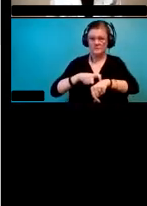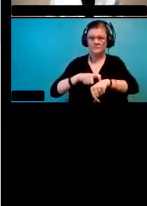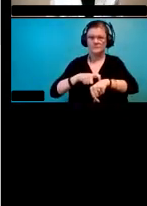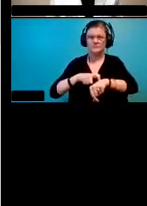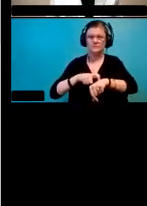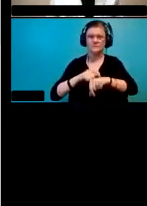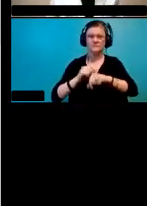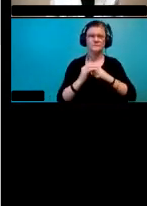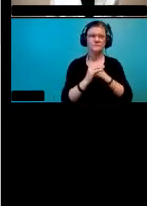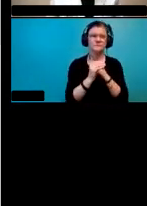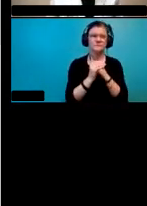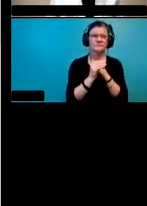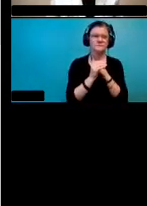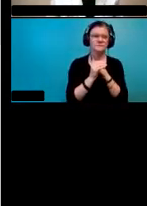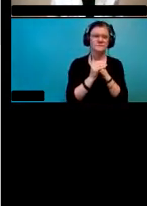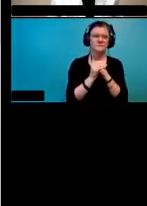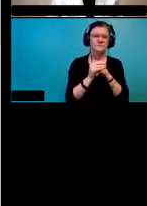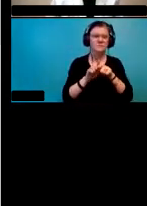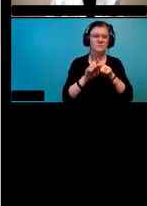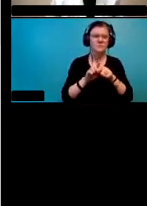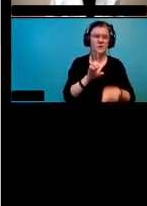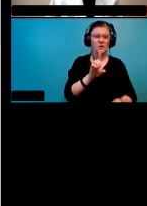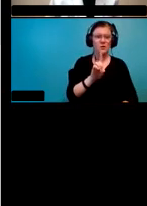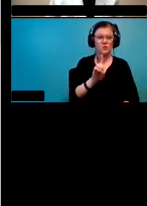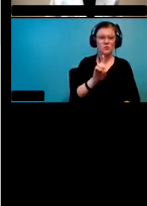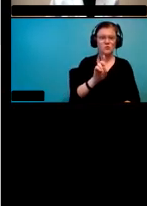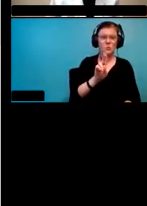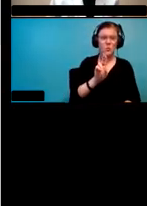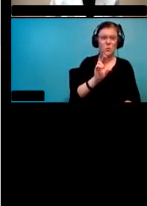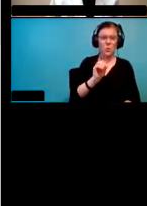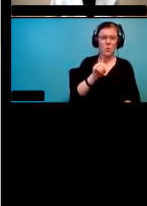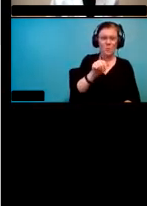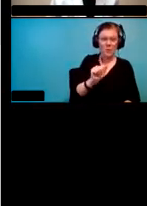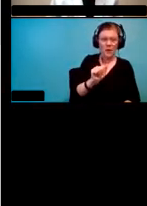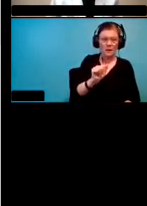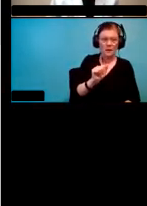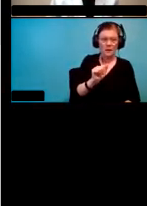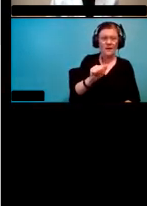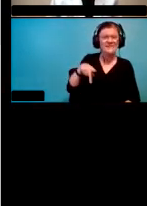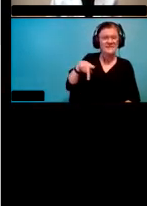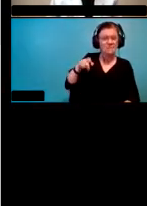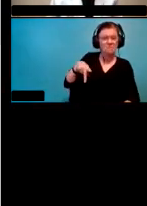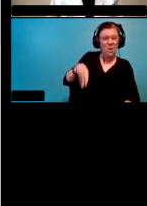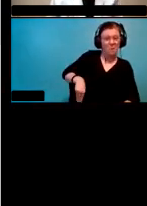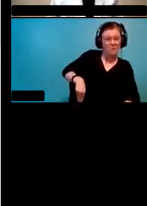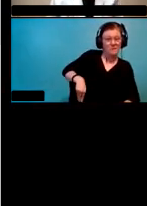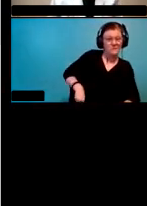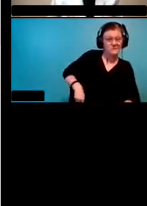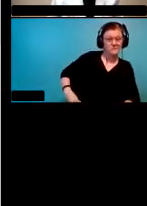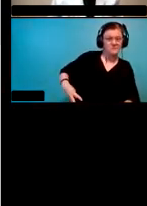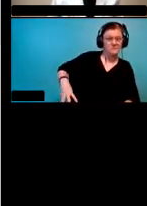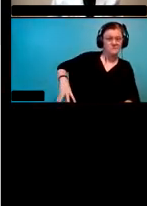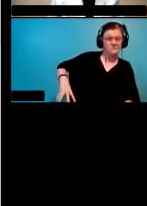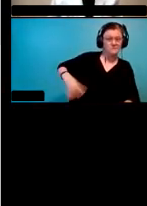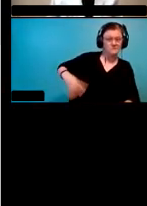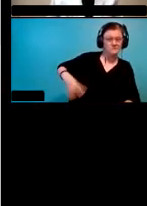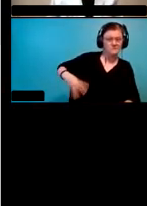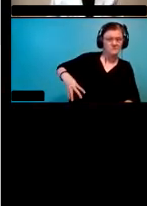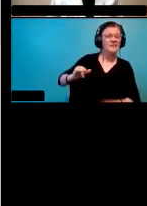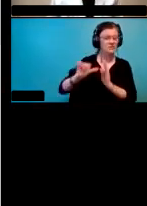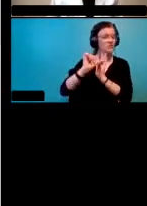There's also what's called Duopa, which is an intrajejunal pump. So that's a